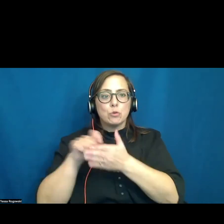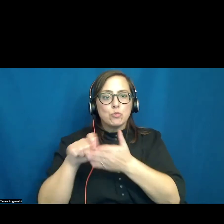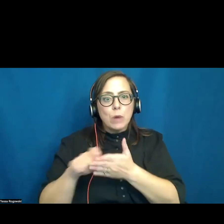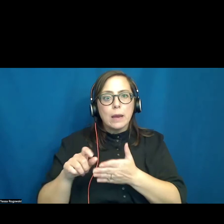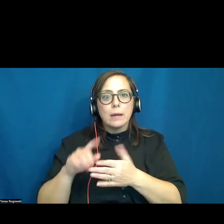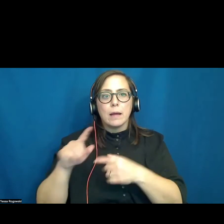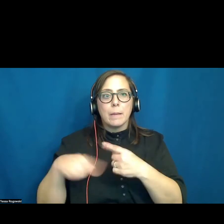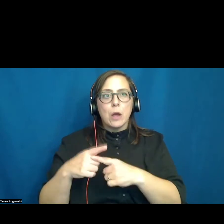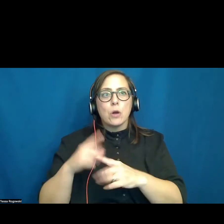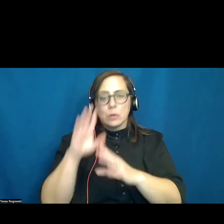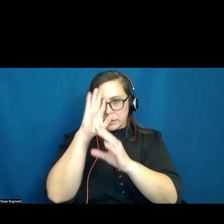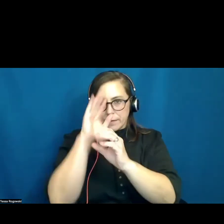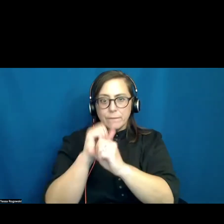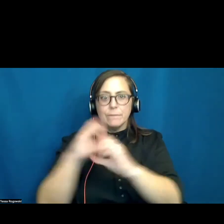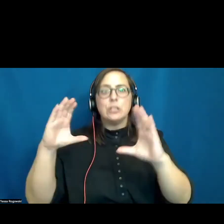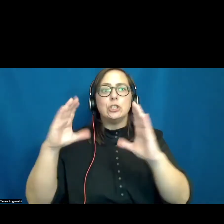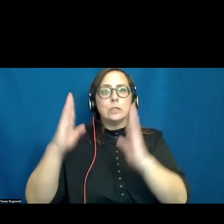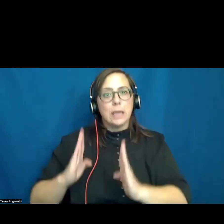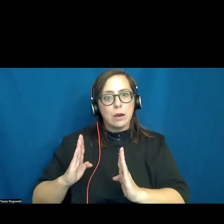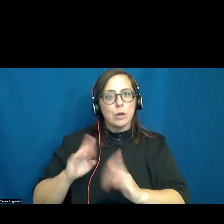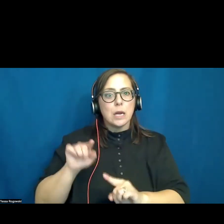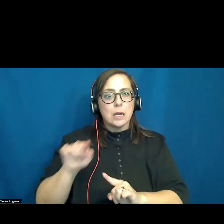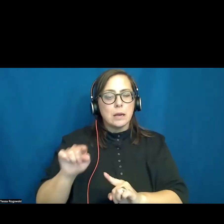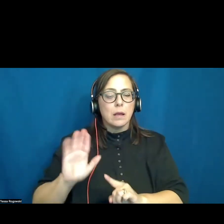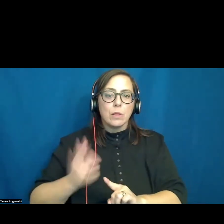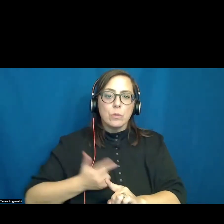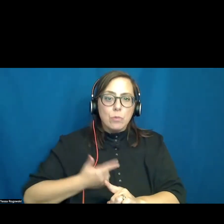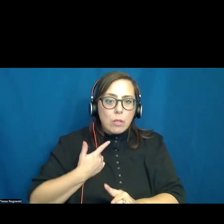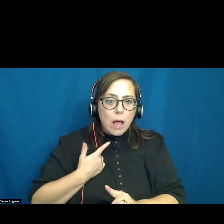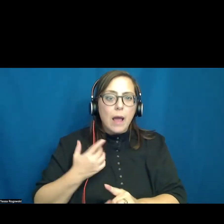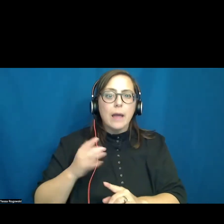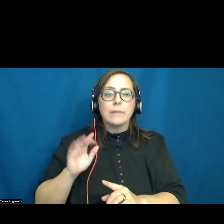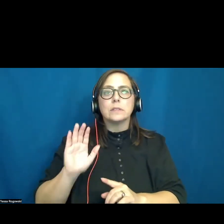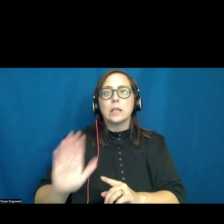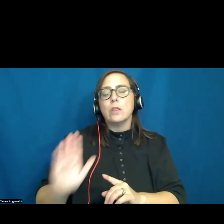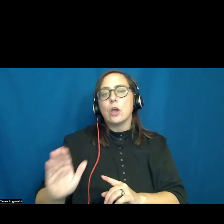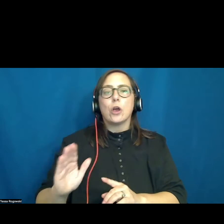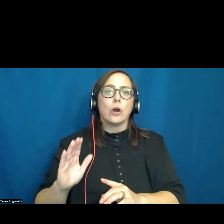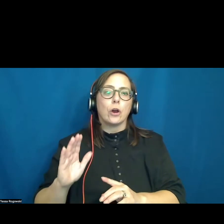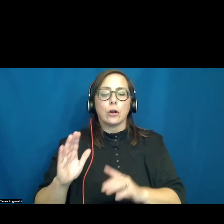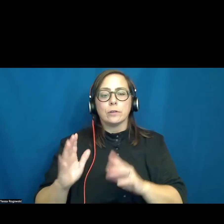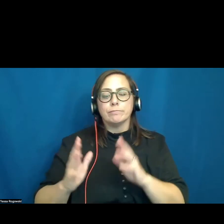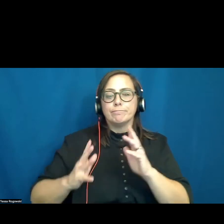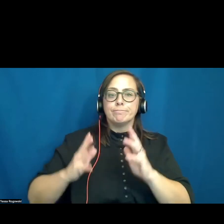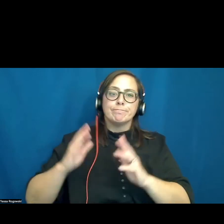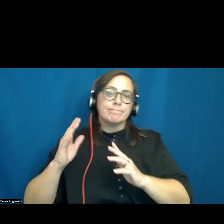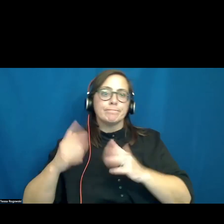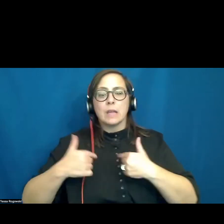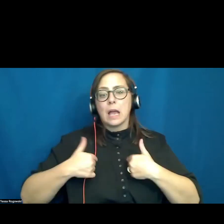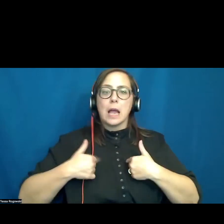visionary posture, and are their lives, and they romanticized themselves as being kind